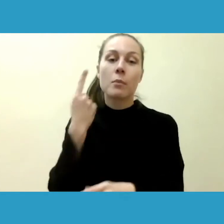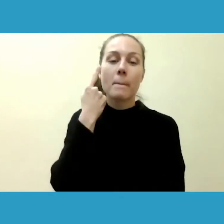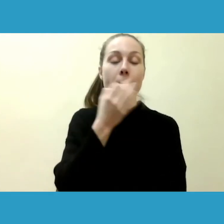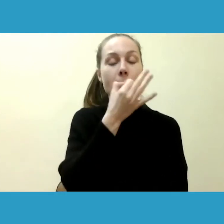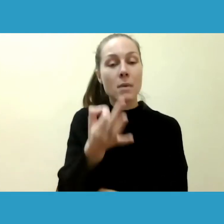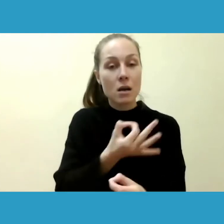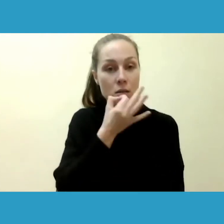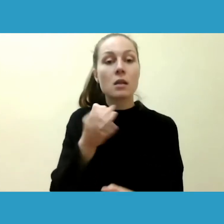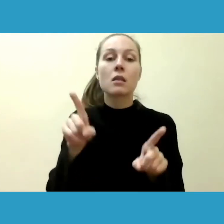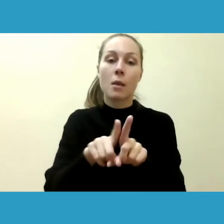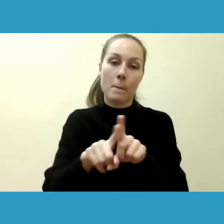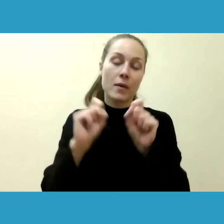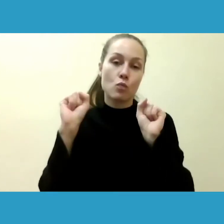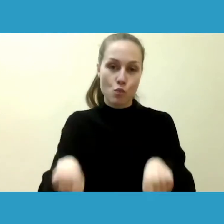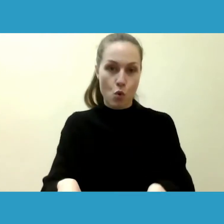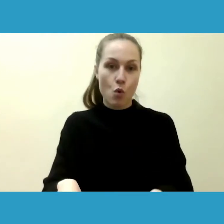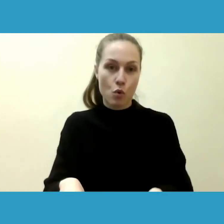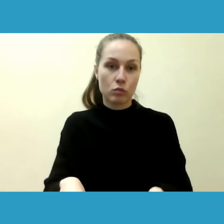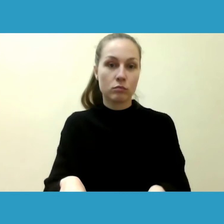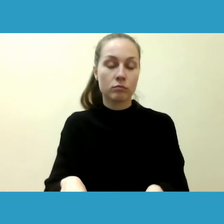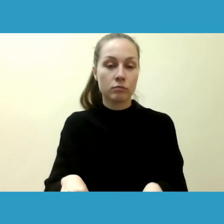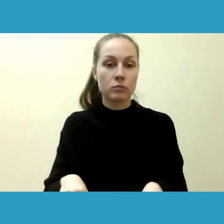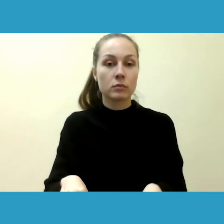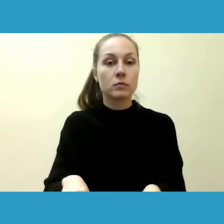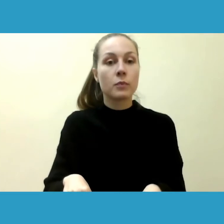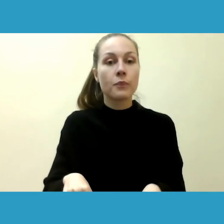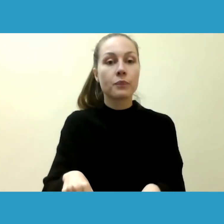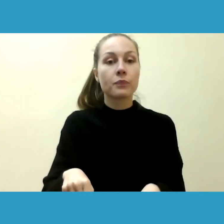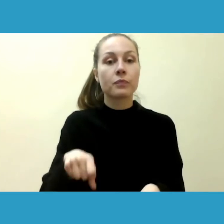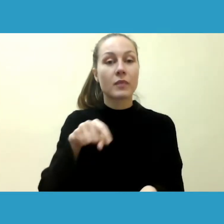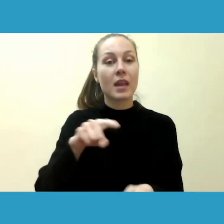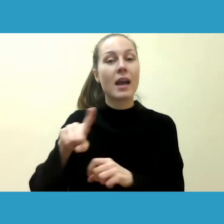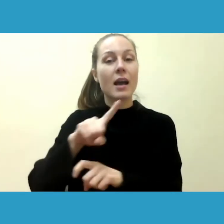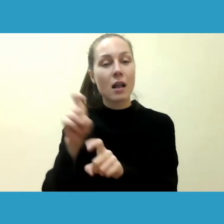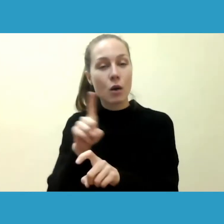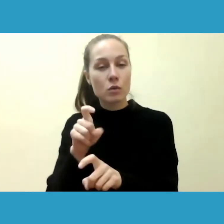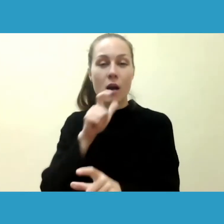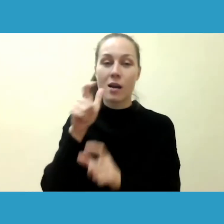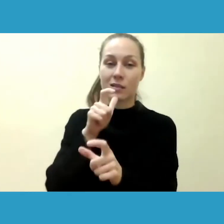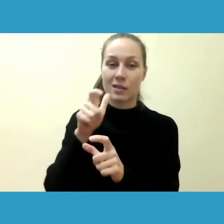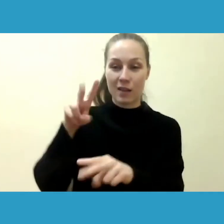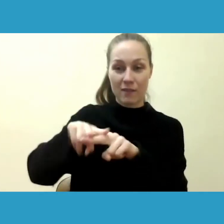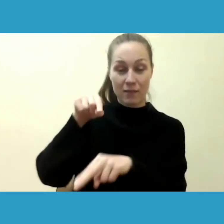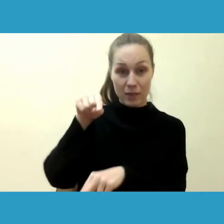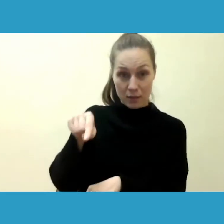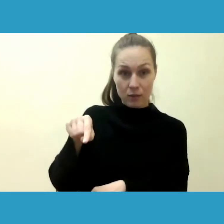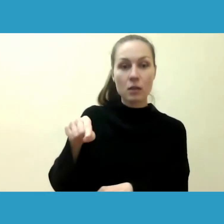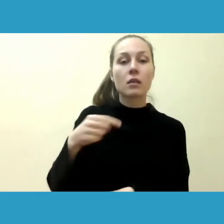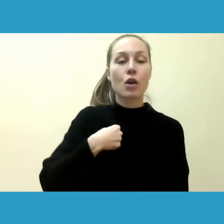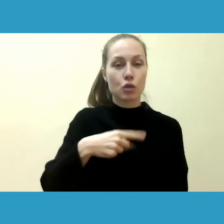question to one of the panelists or to, let's say, say some remark, you can put the question down in